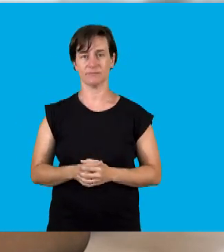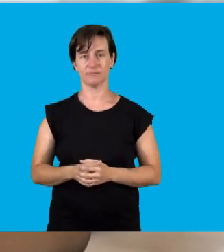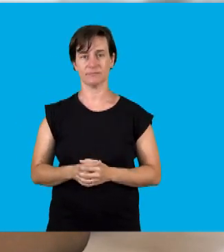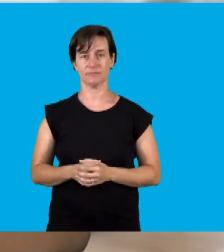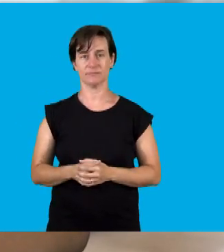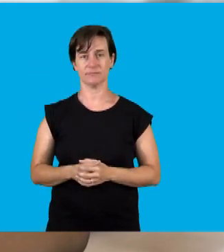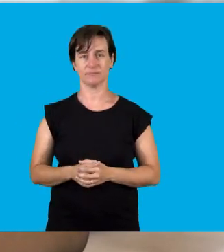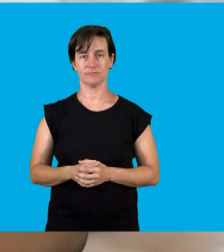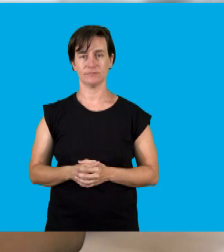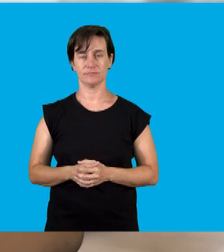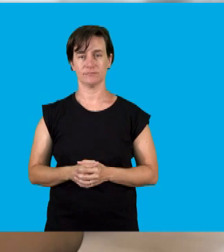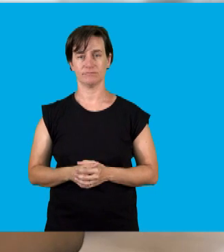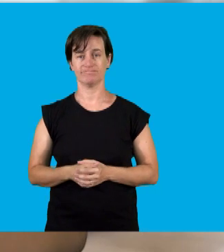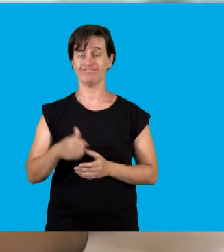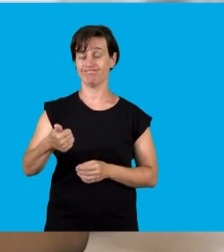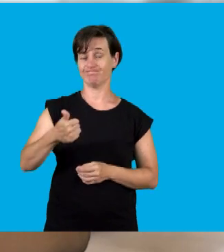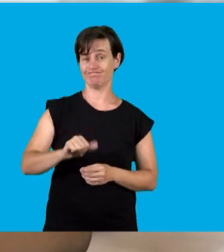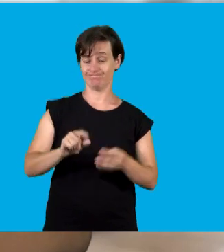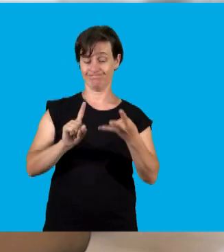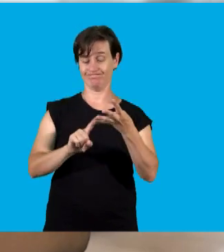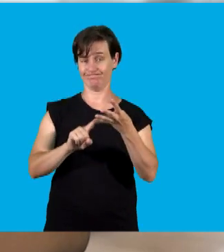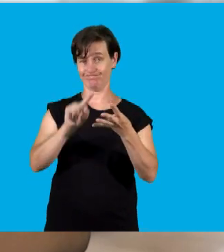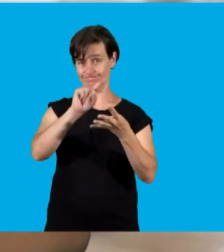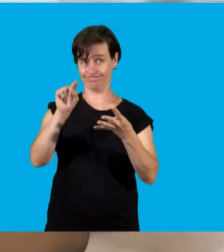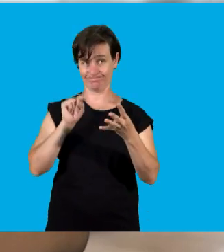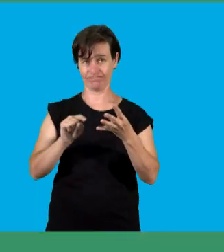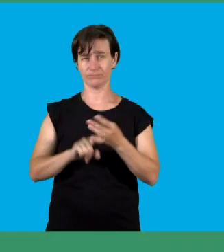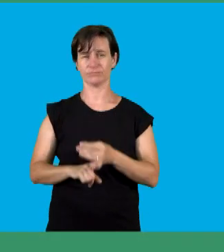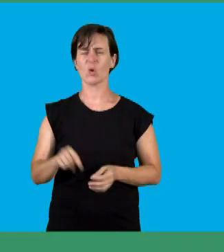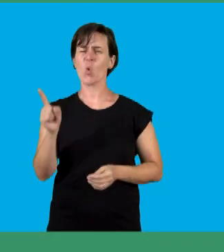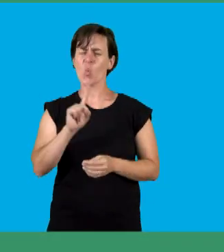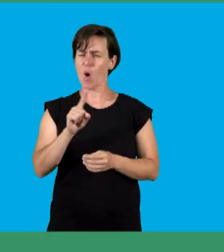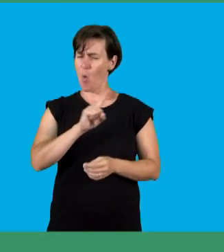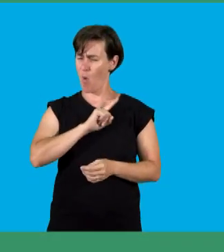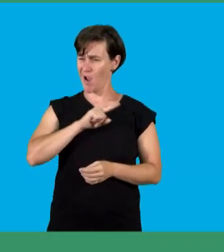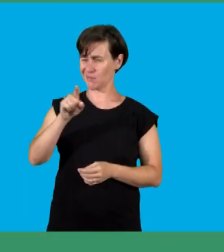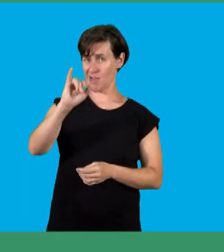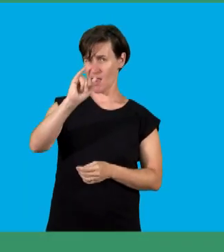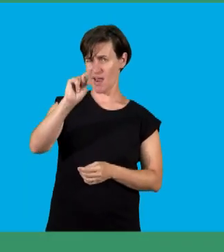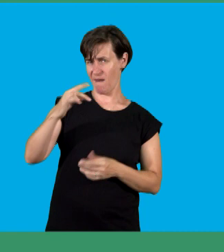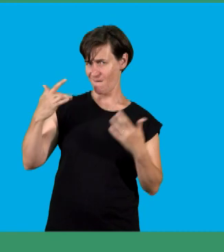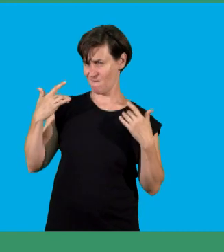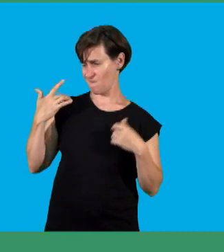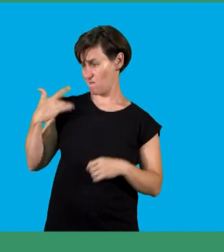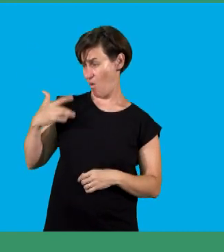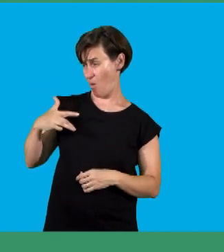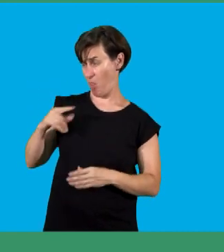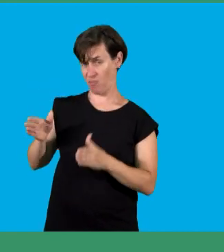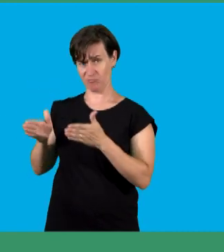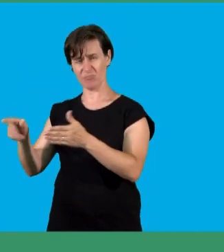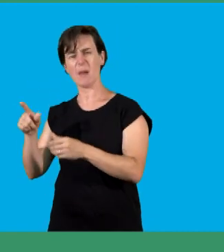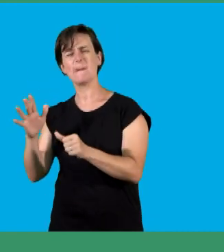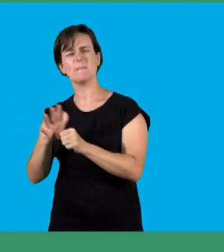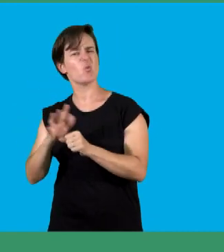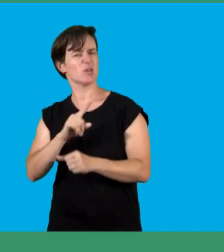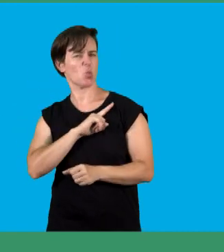of their businesses. Let's move on to the fourth question. It says, discuss the importance of the informal sector. Why